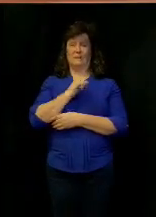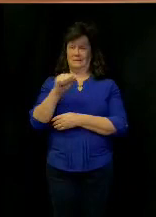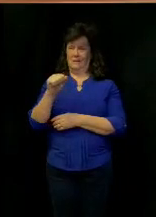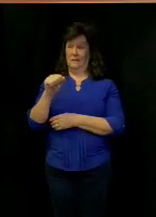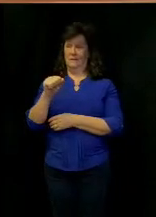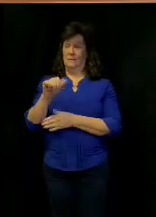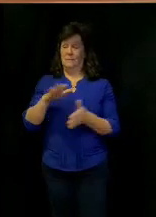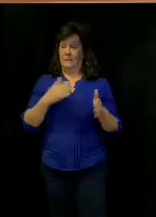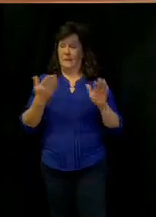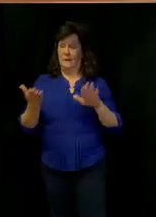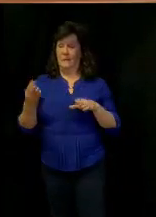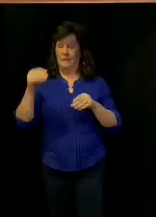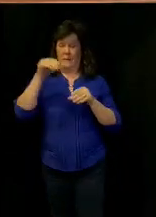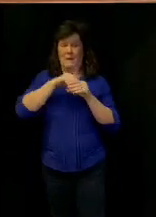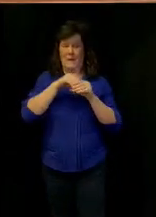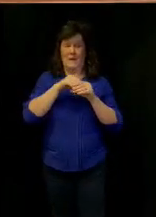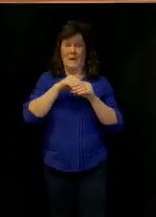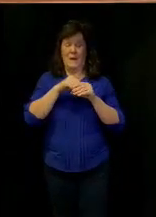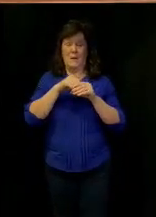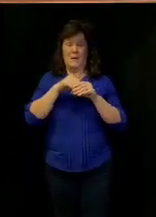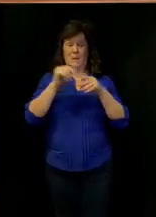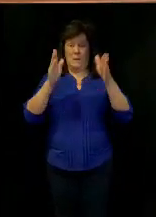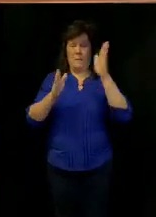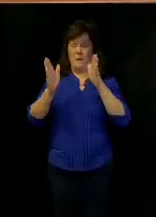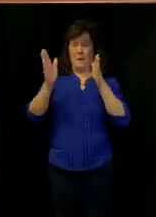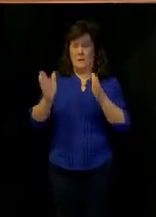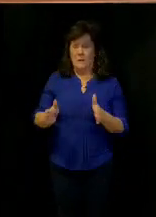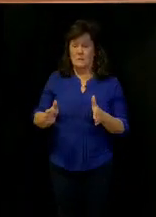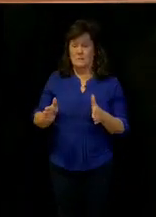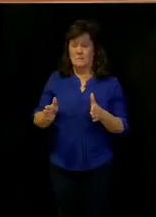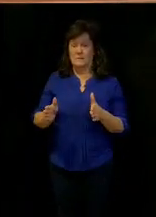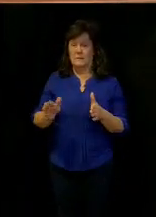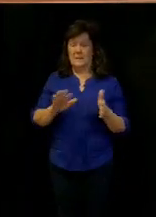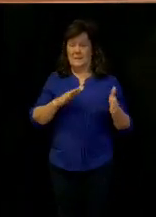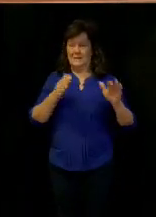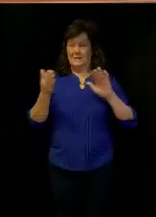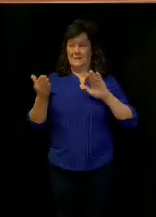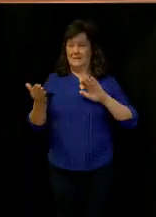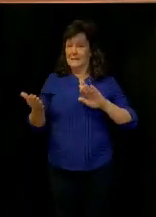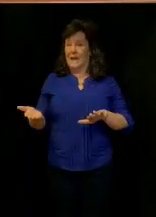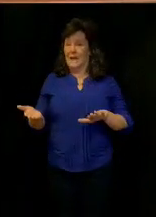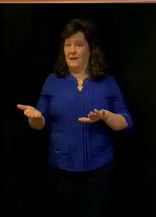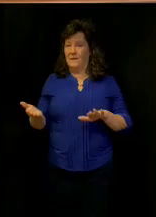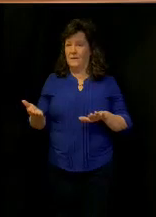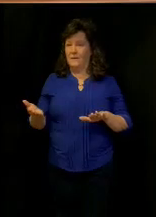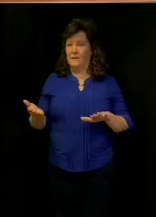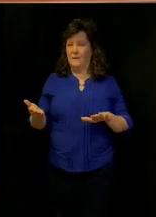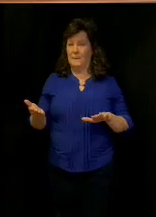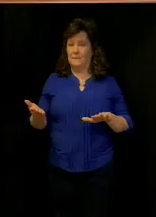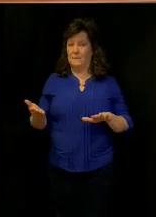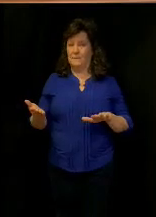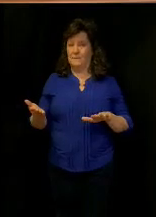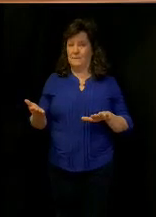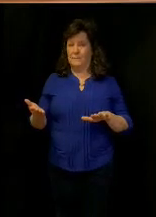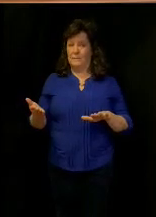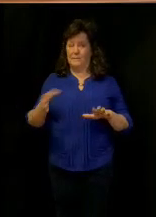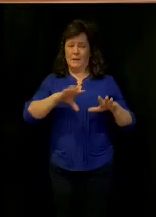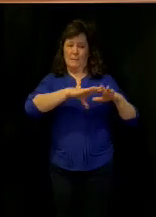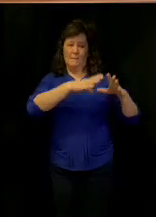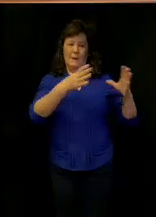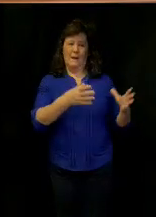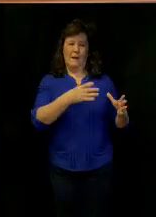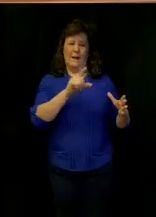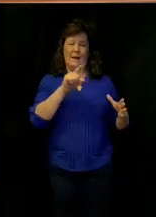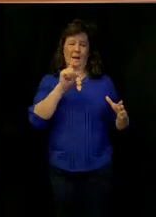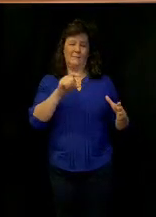So death entered the human condition, and death is a state, right? It's a state that has to be